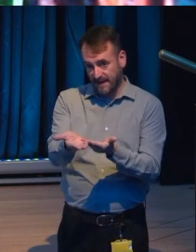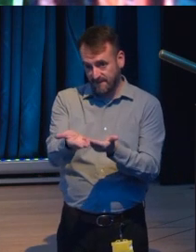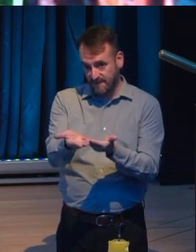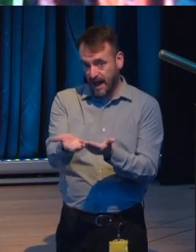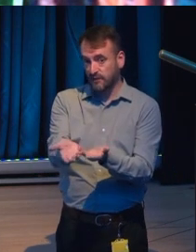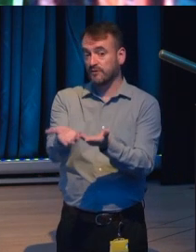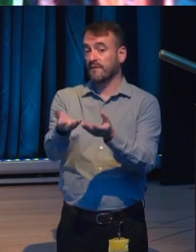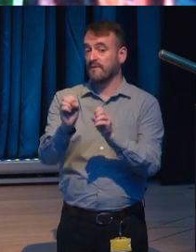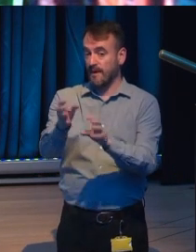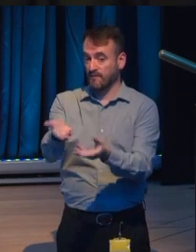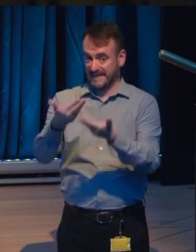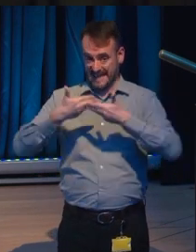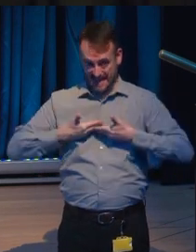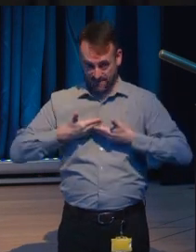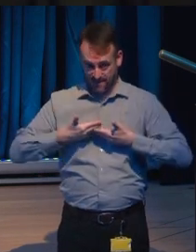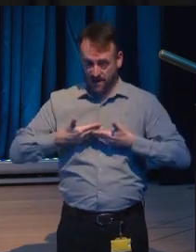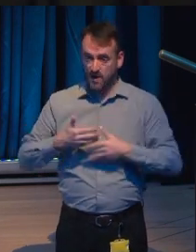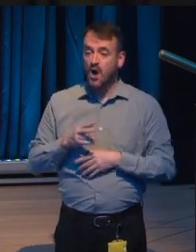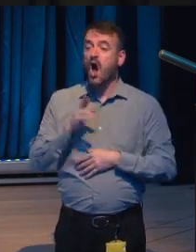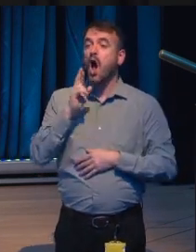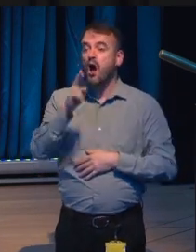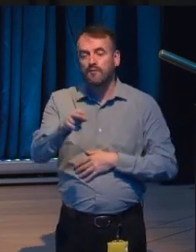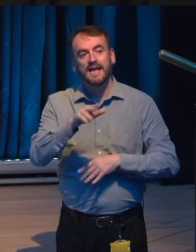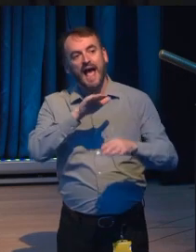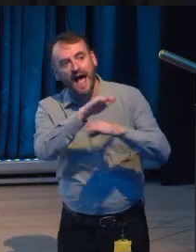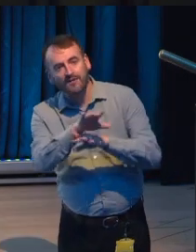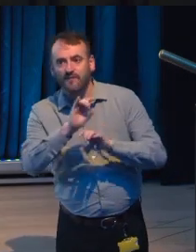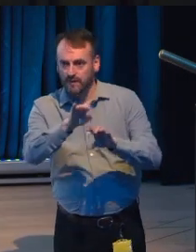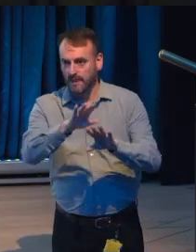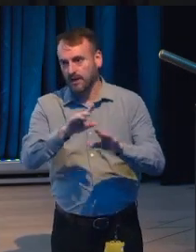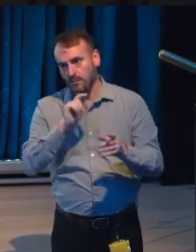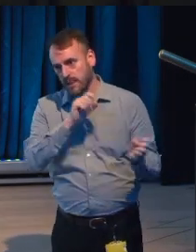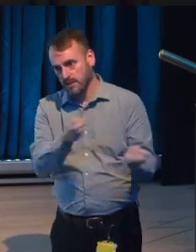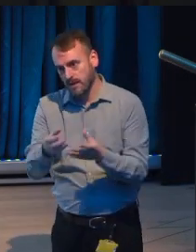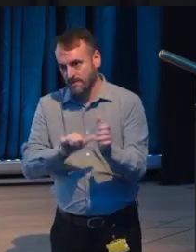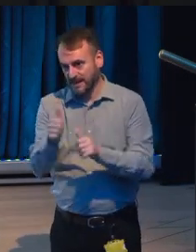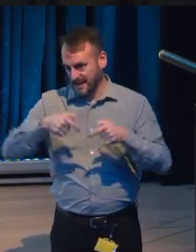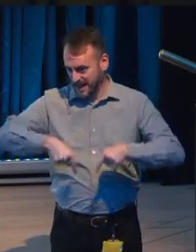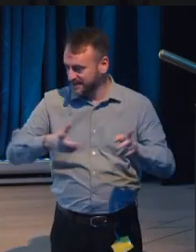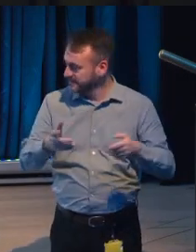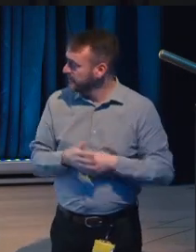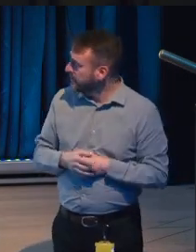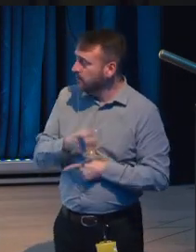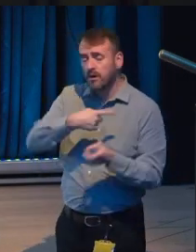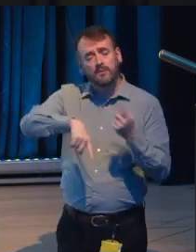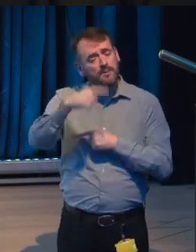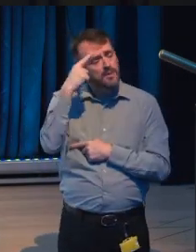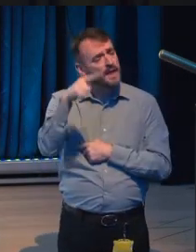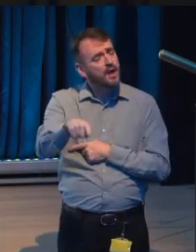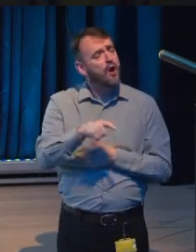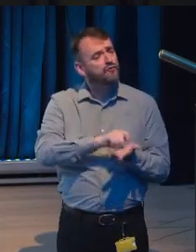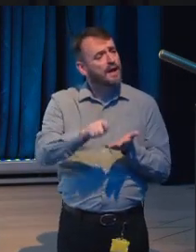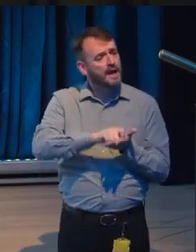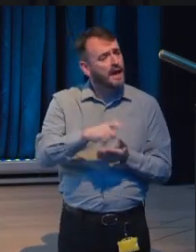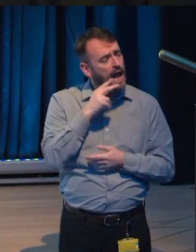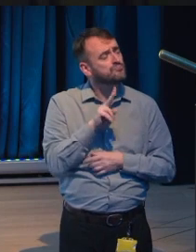so many people outside of playing Fallout. So lots of people think that writing is something that can be learned passively from reading